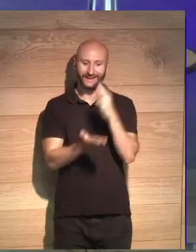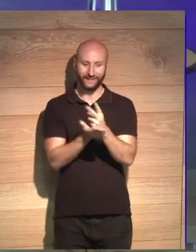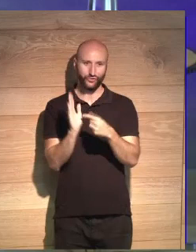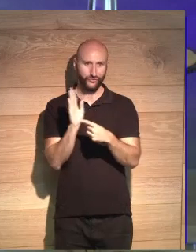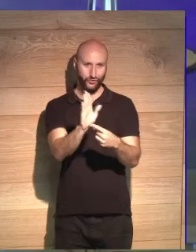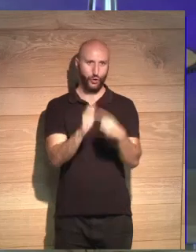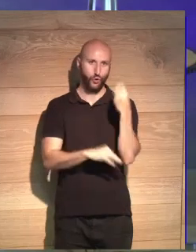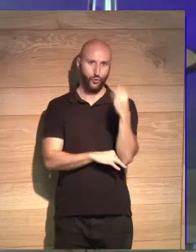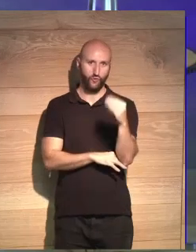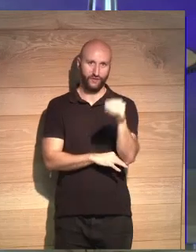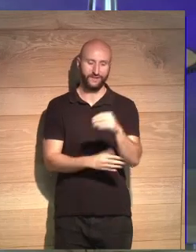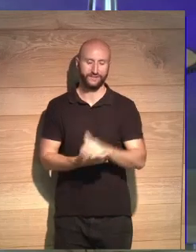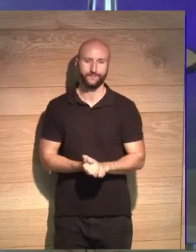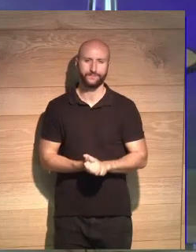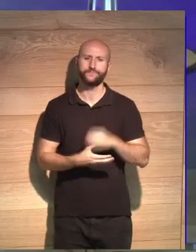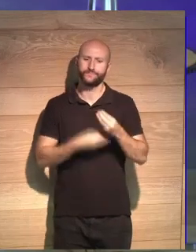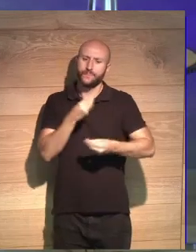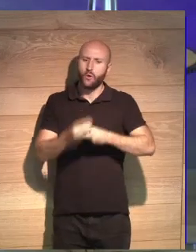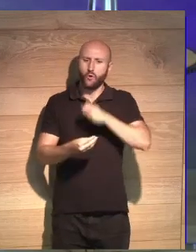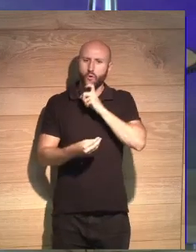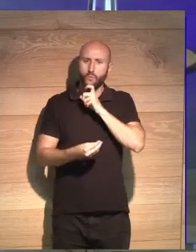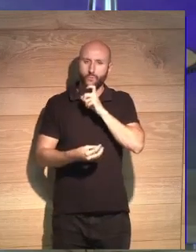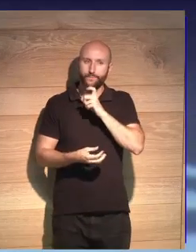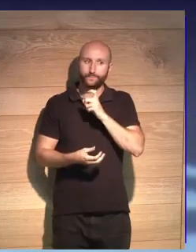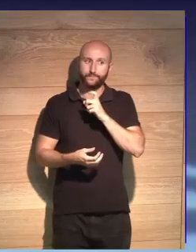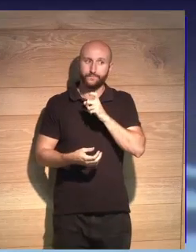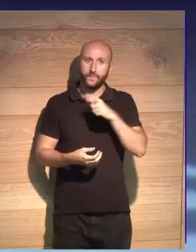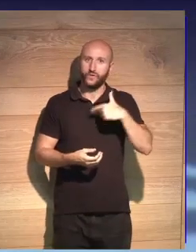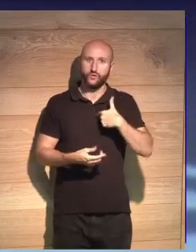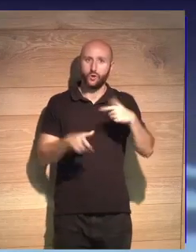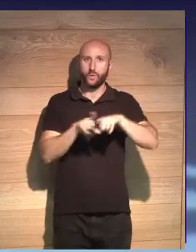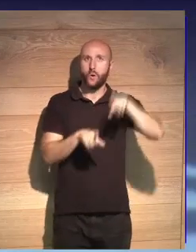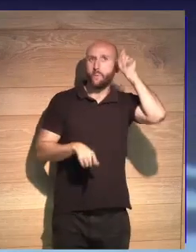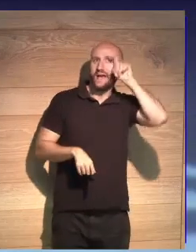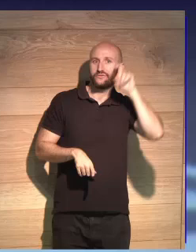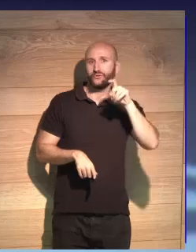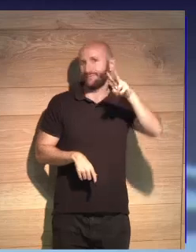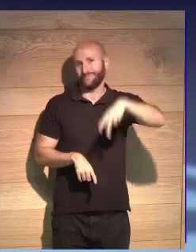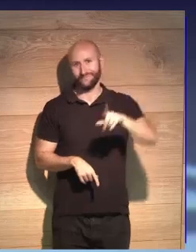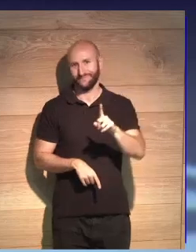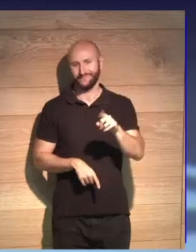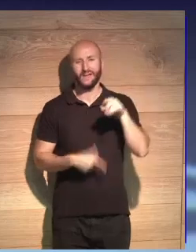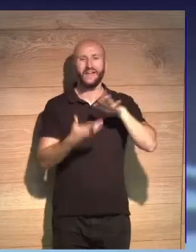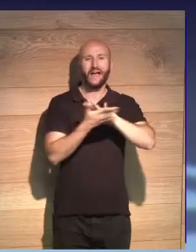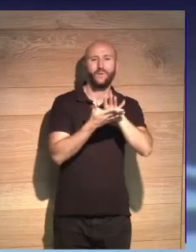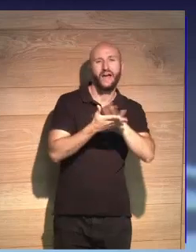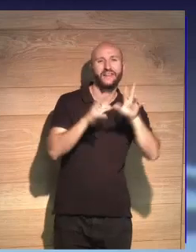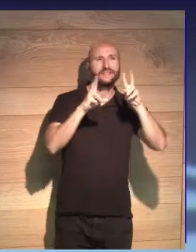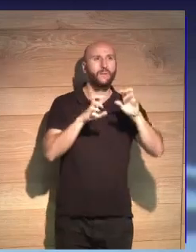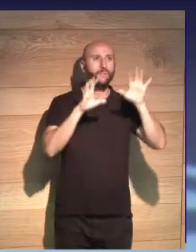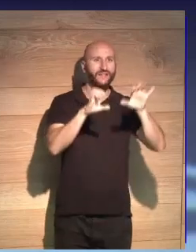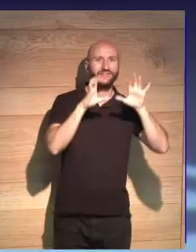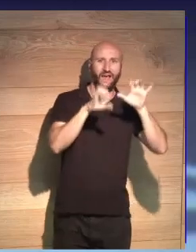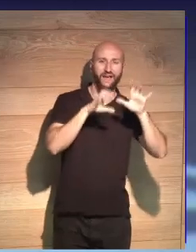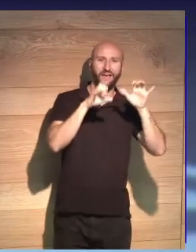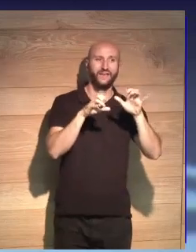cooperating with providing challenges for the young people. How do we do this? We are not teachers. We have